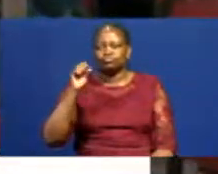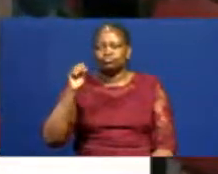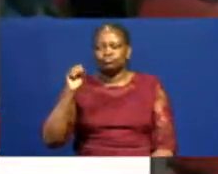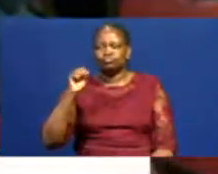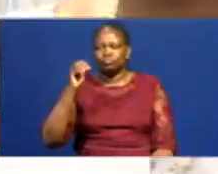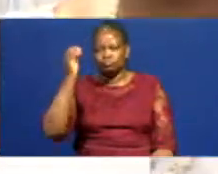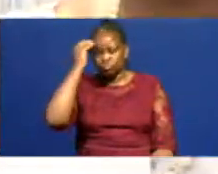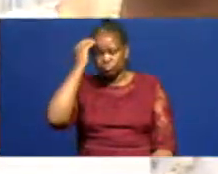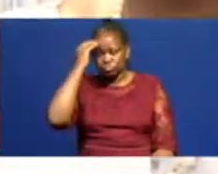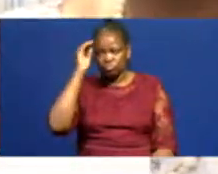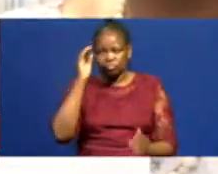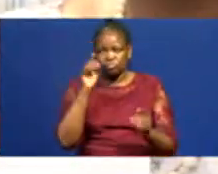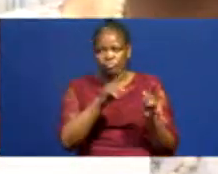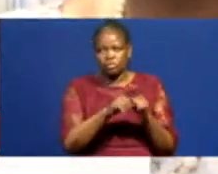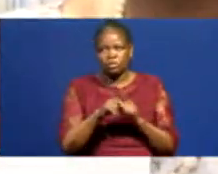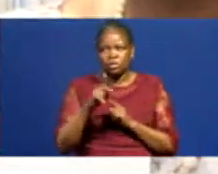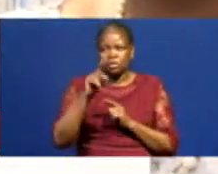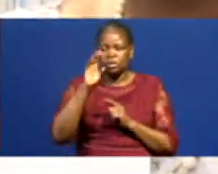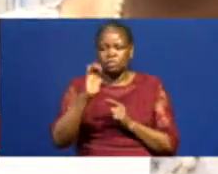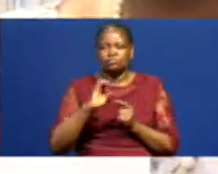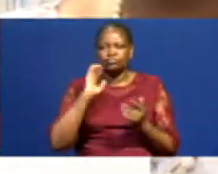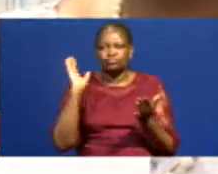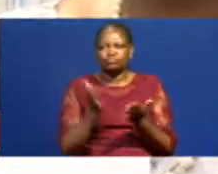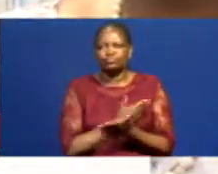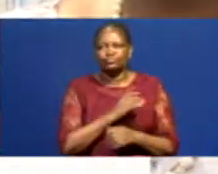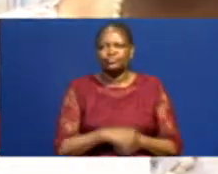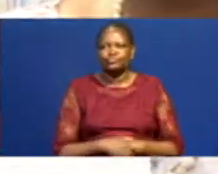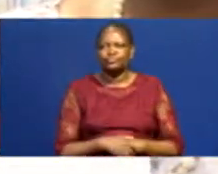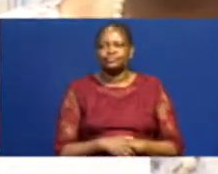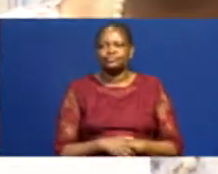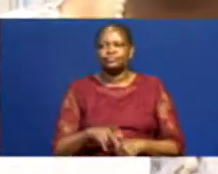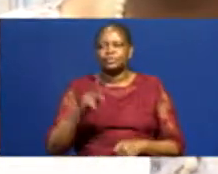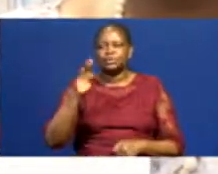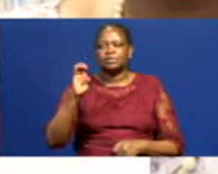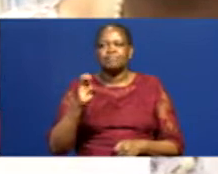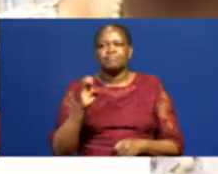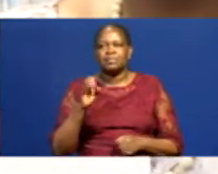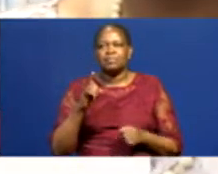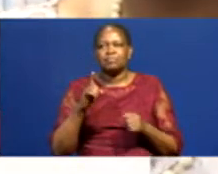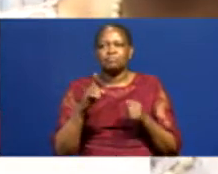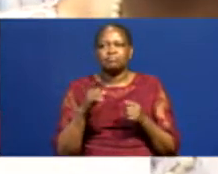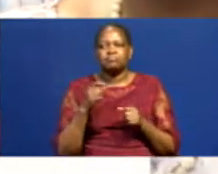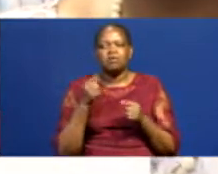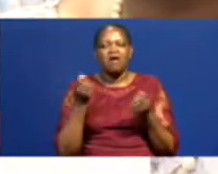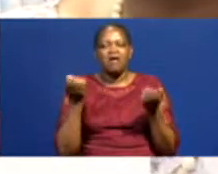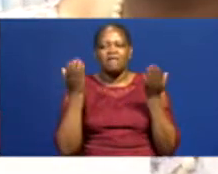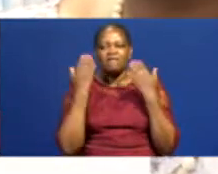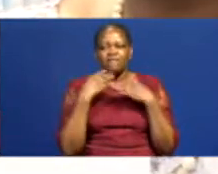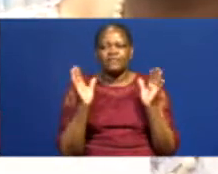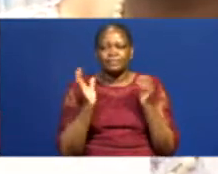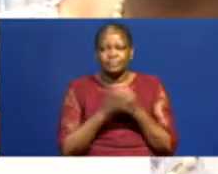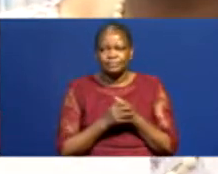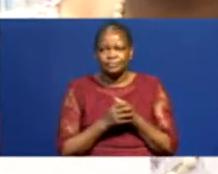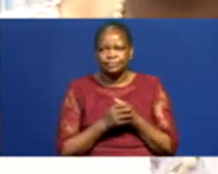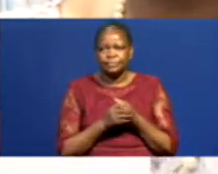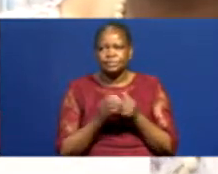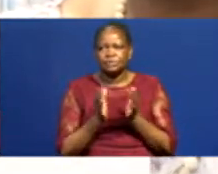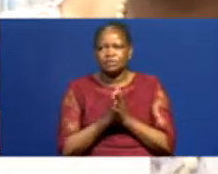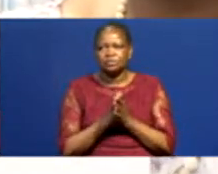phased out. CBC has taken place and has taken root in primary schools from